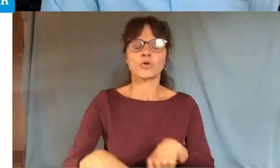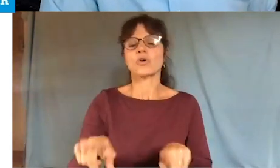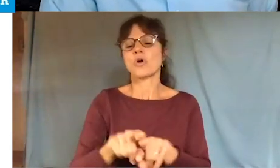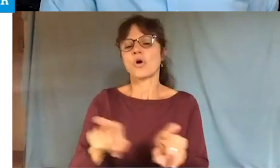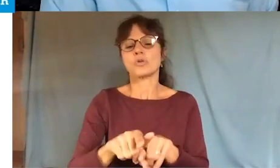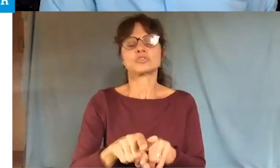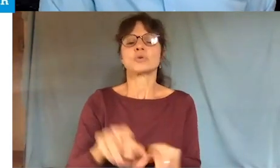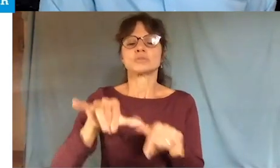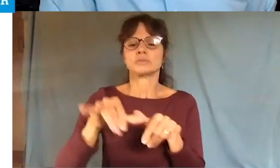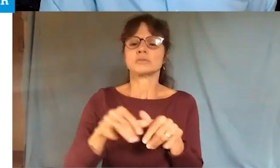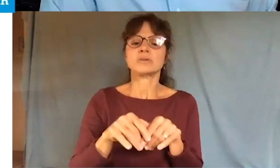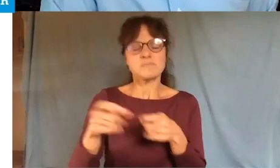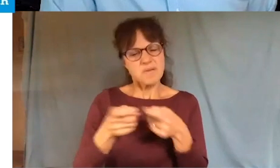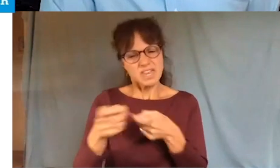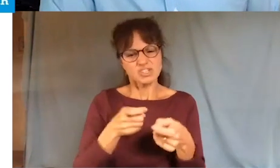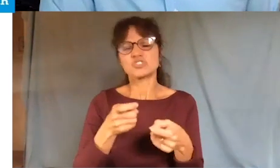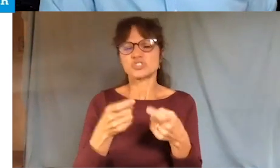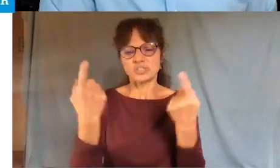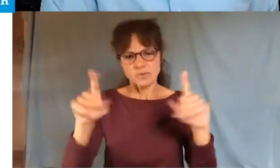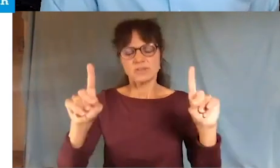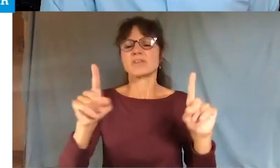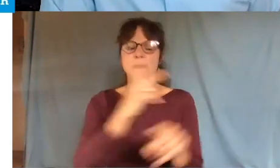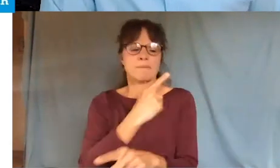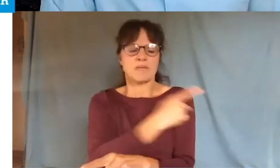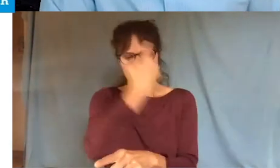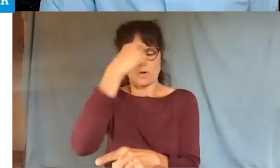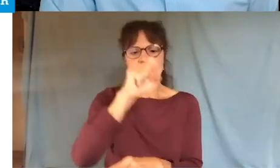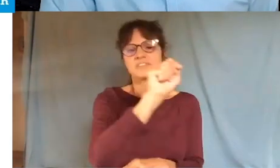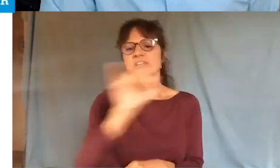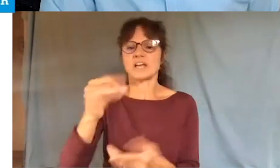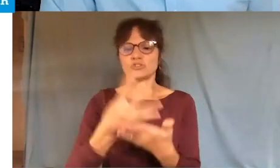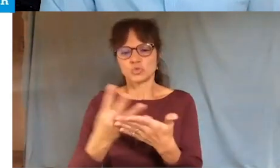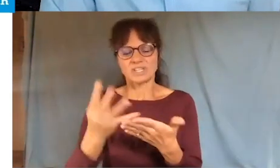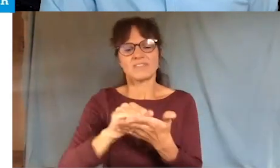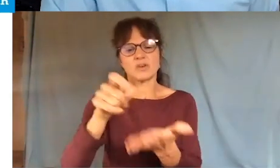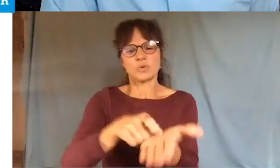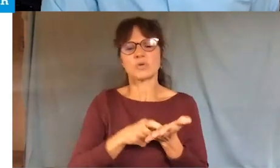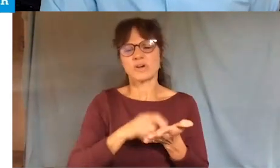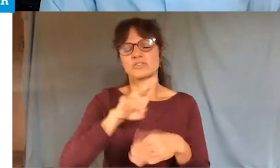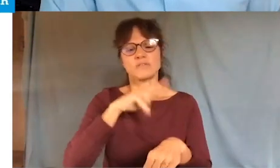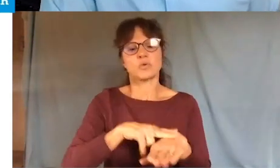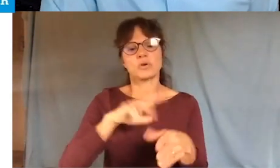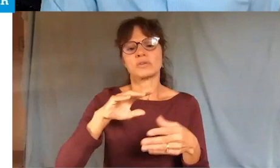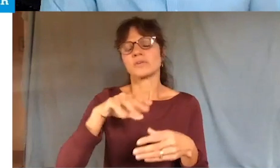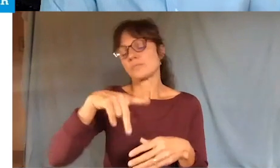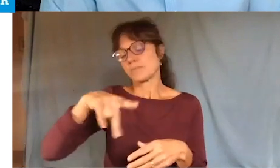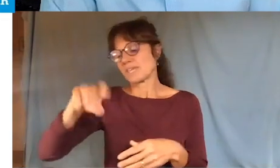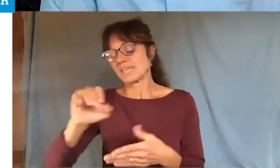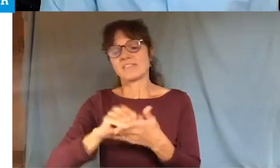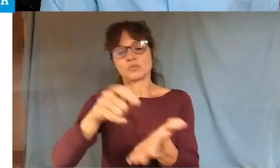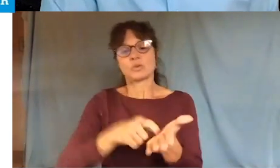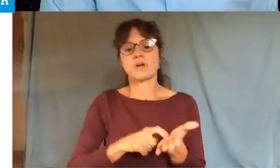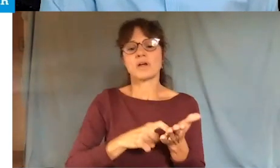able to manage effectively patients for STI screening. This requires, of course, the amount of PPE that's required,